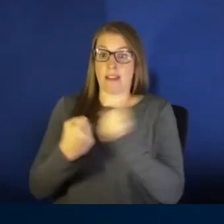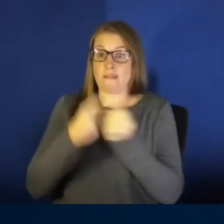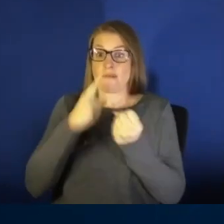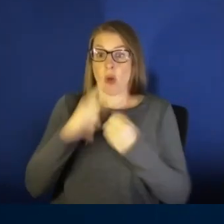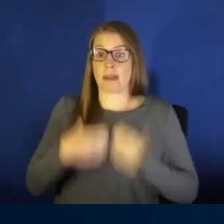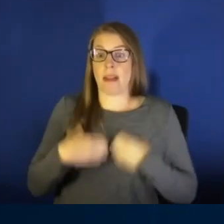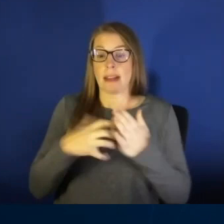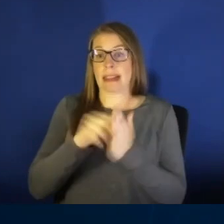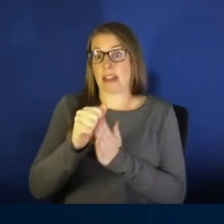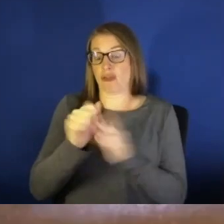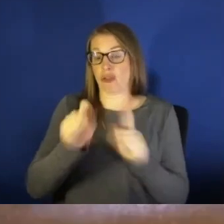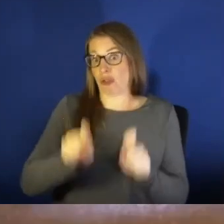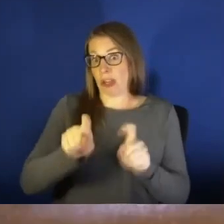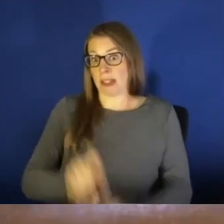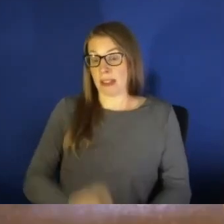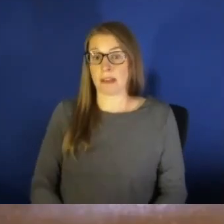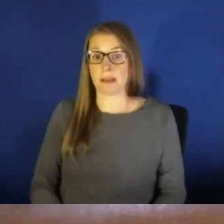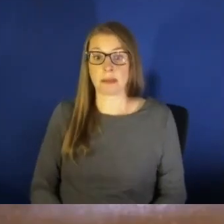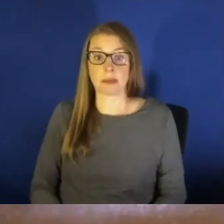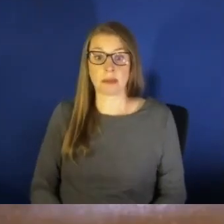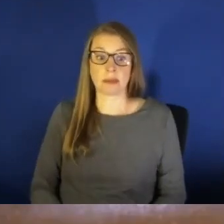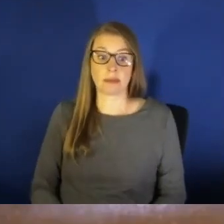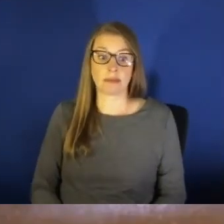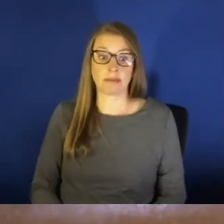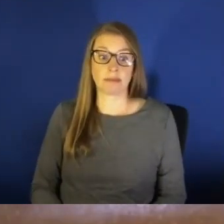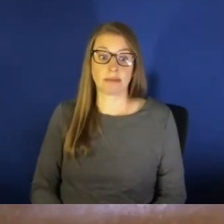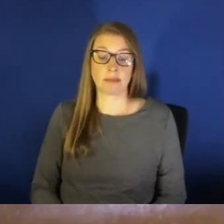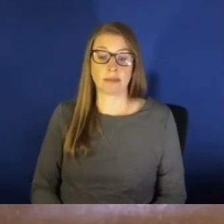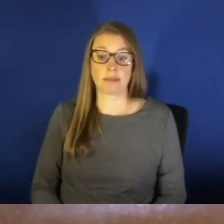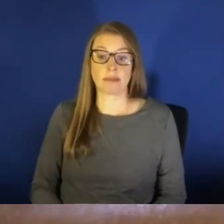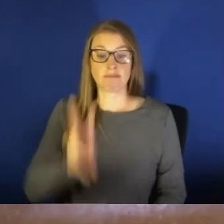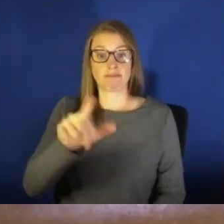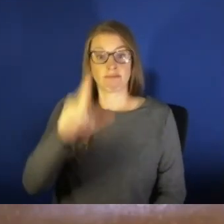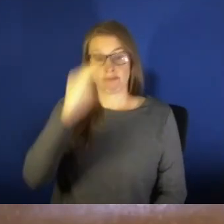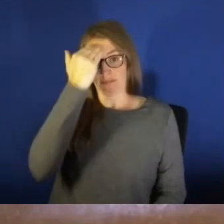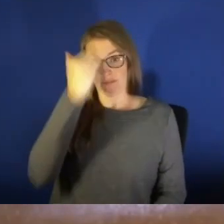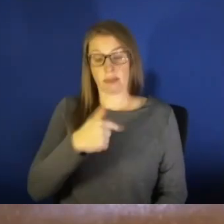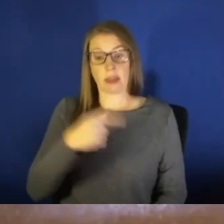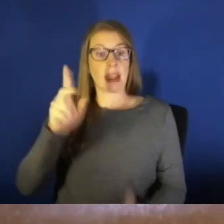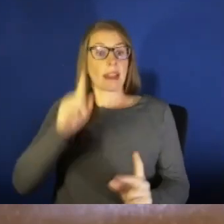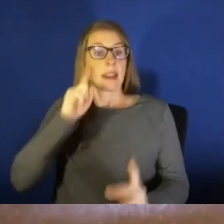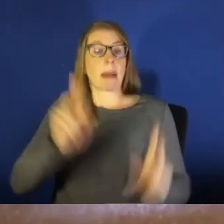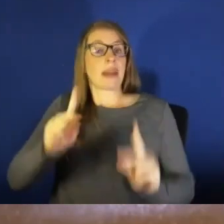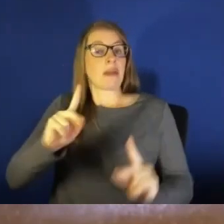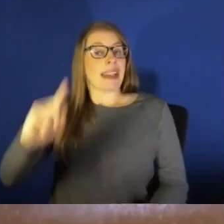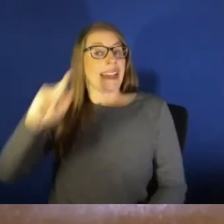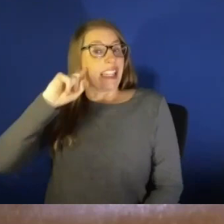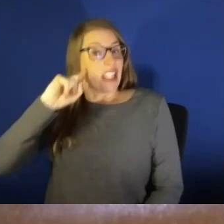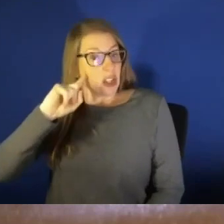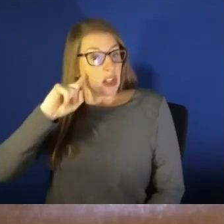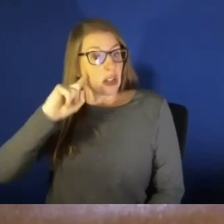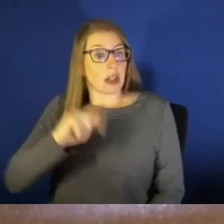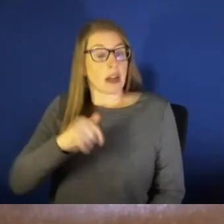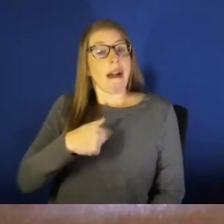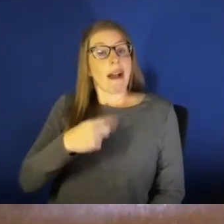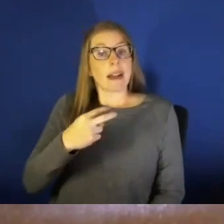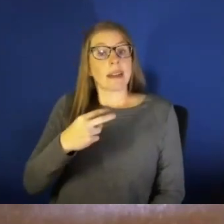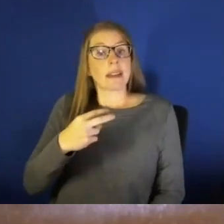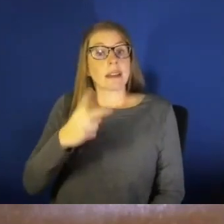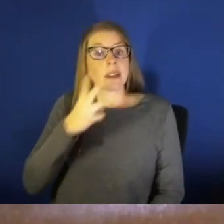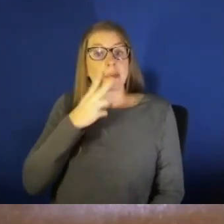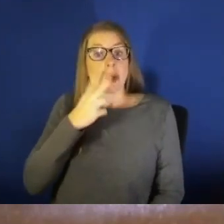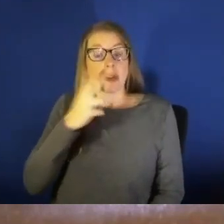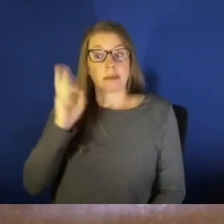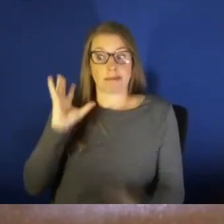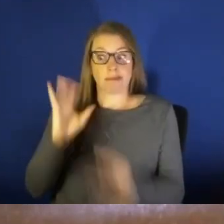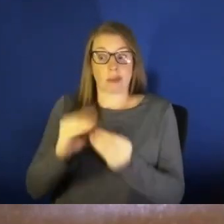screenings? Well, I think when people hear, that, I smoked for 40 years. So